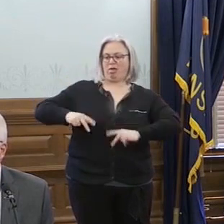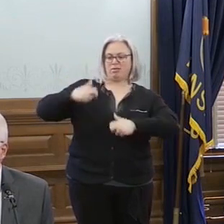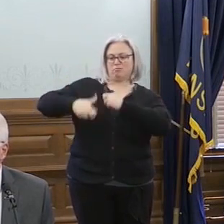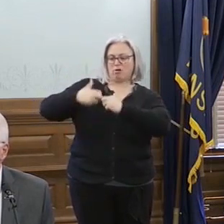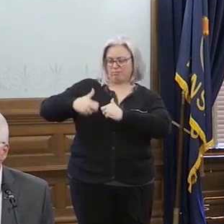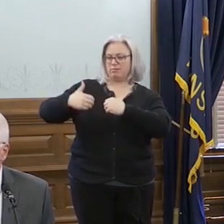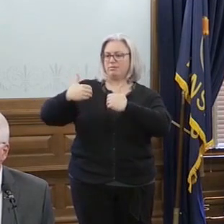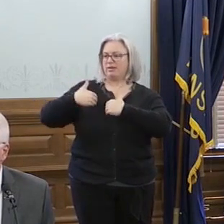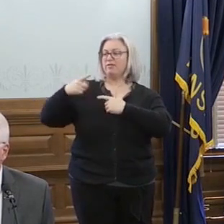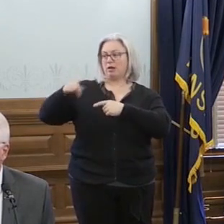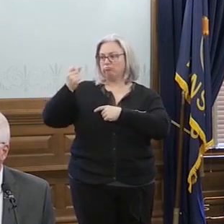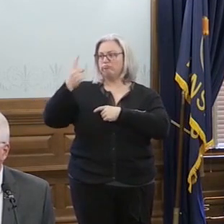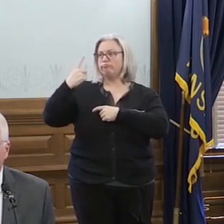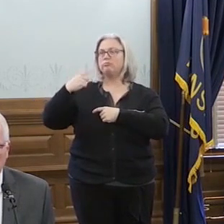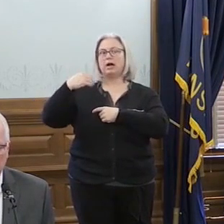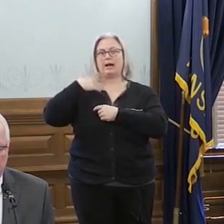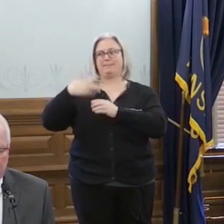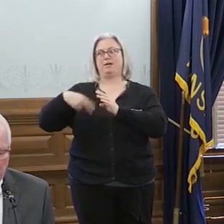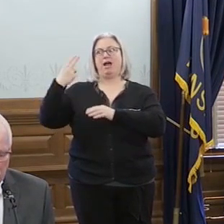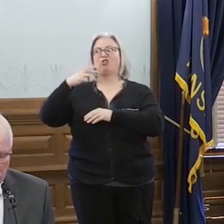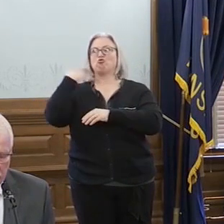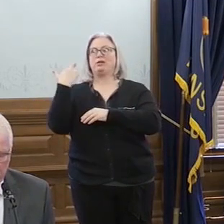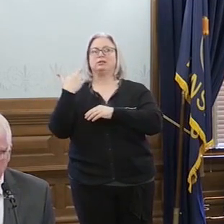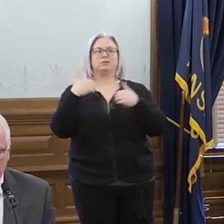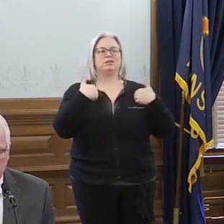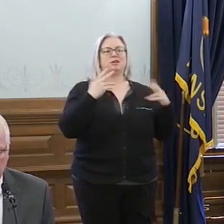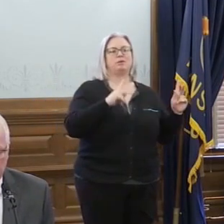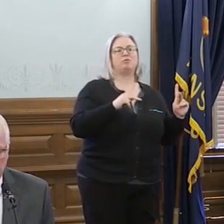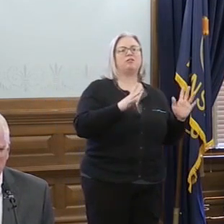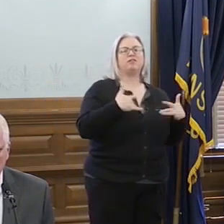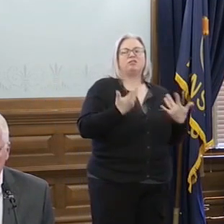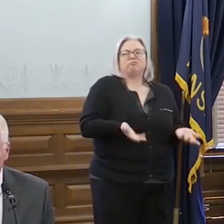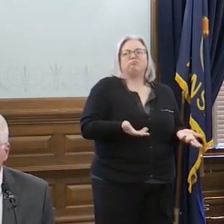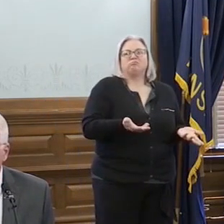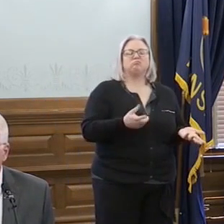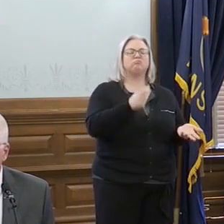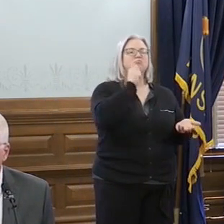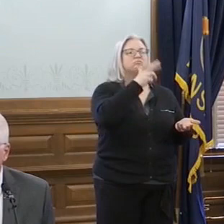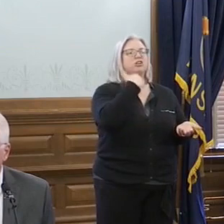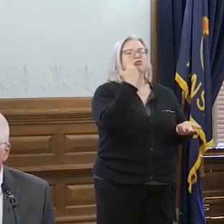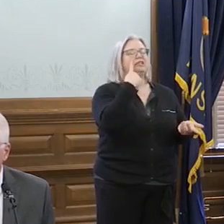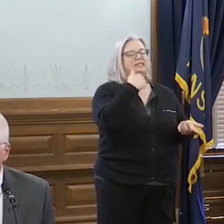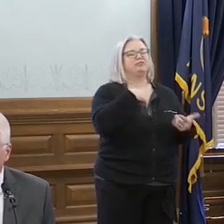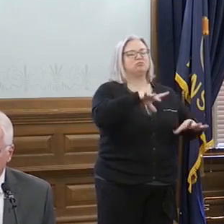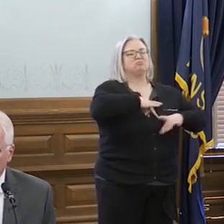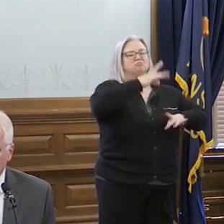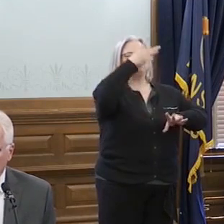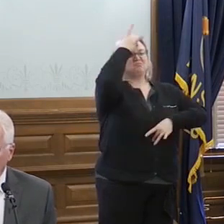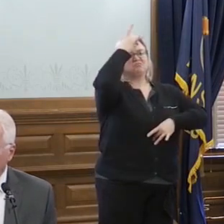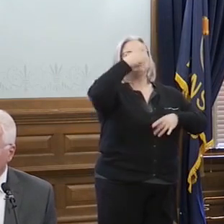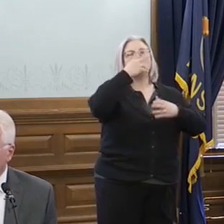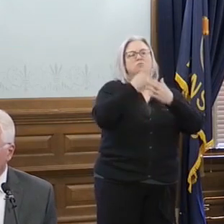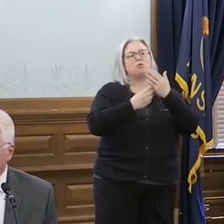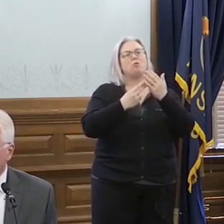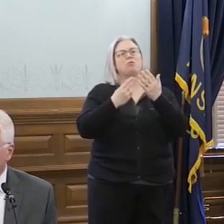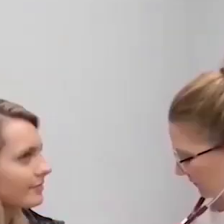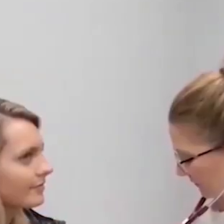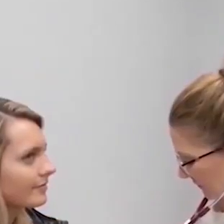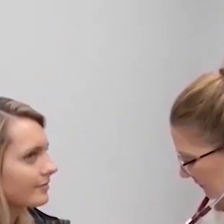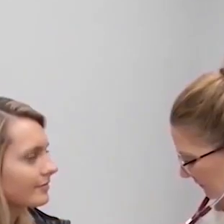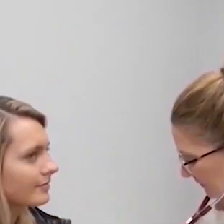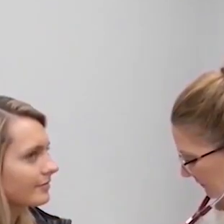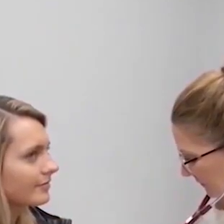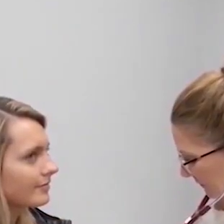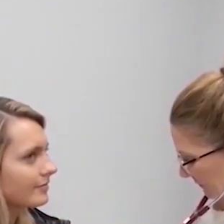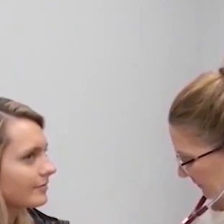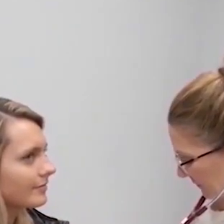whatnot understand that they are at risk, and young people don't necessarily feel they're at risk. Now, that is why the state is hoping to start testing those who